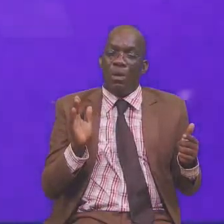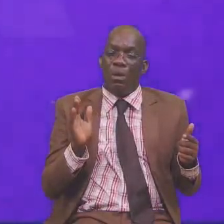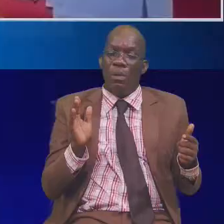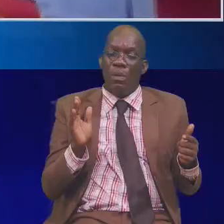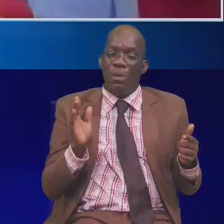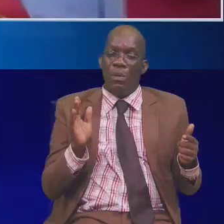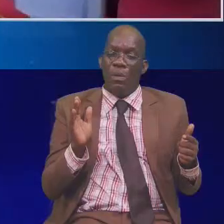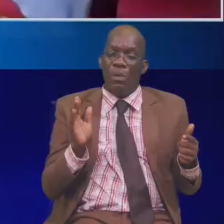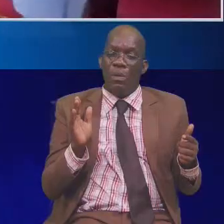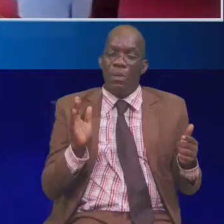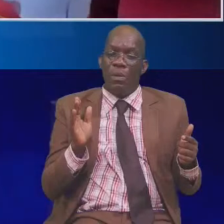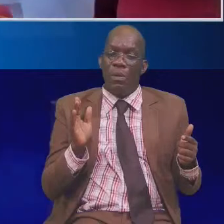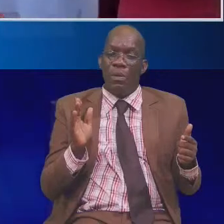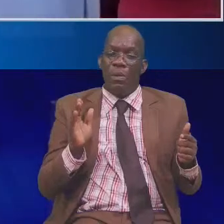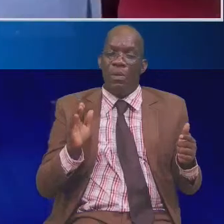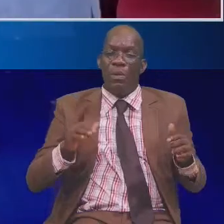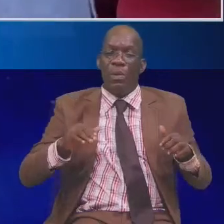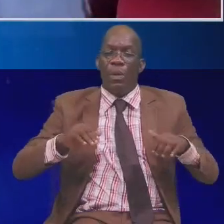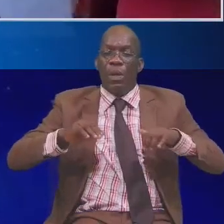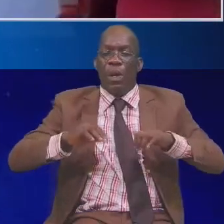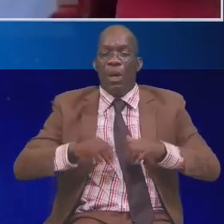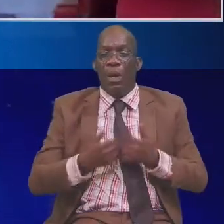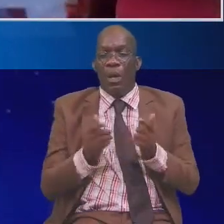God. Sing it again,